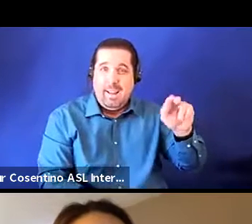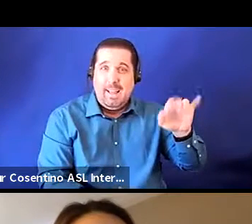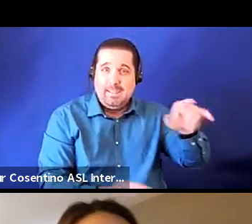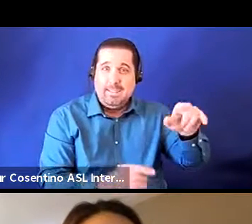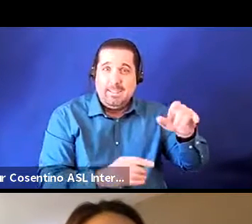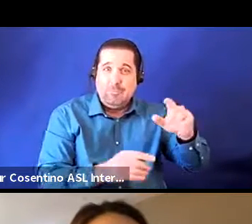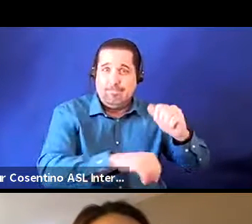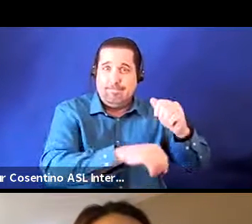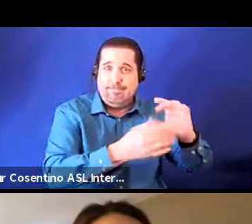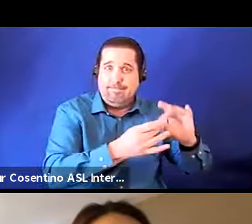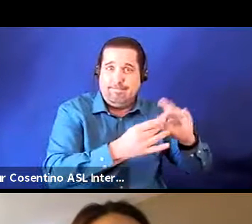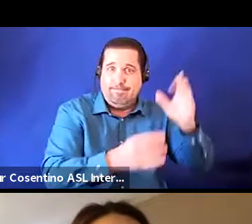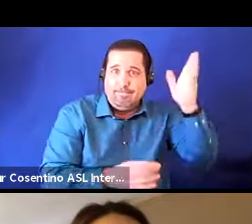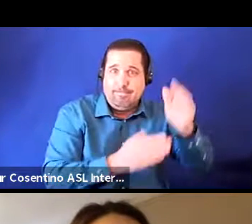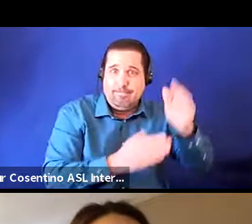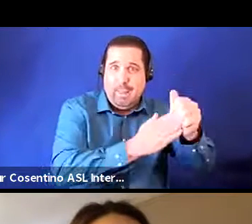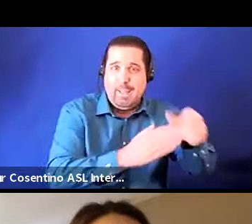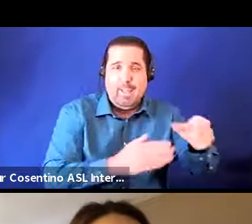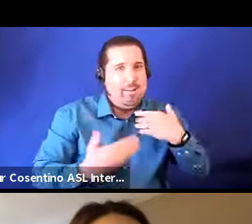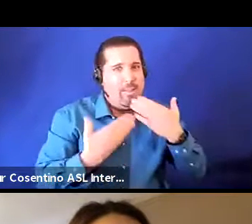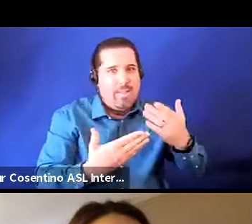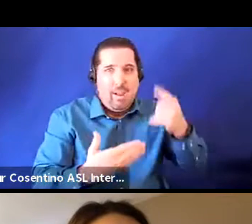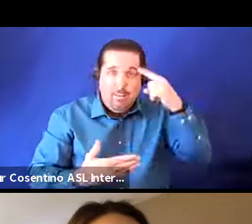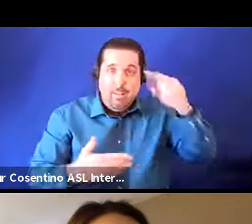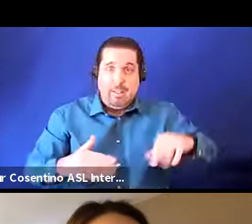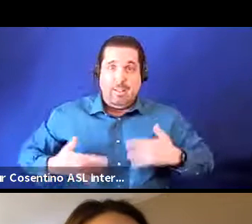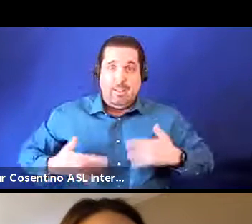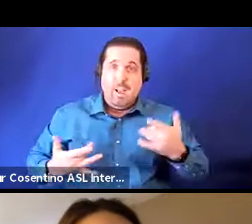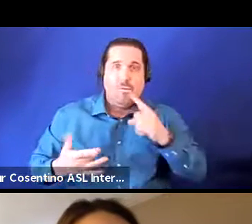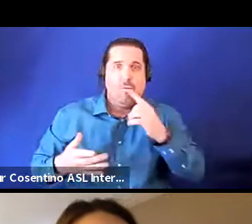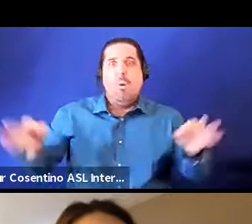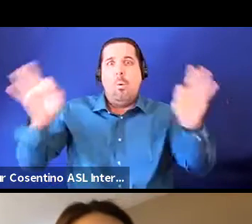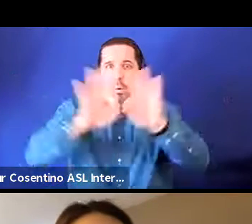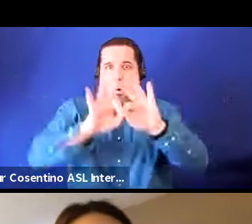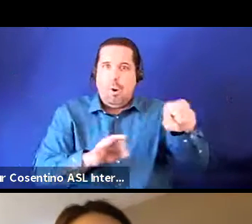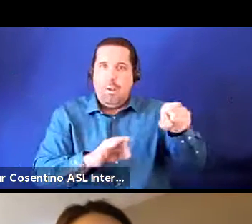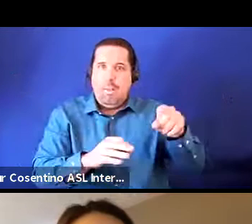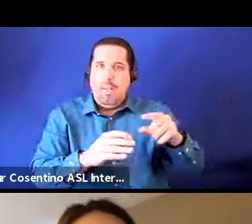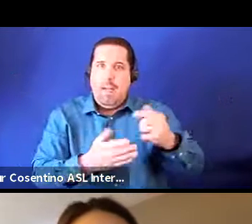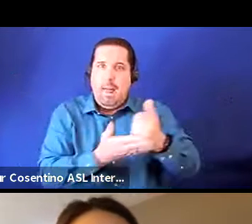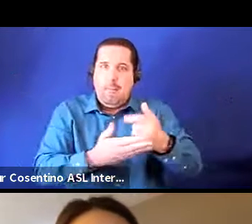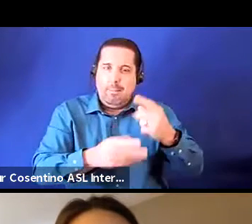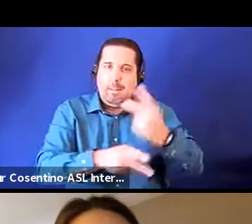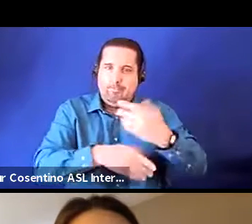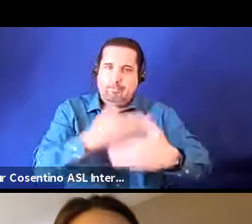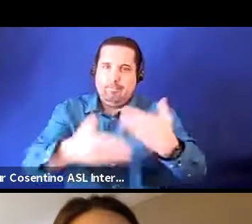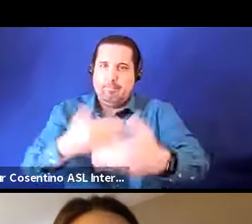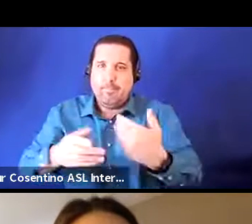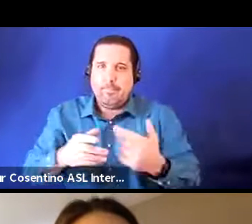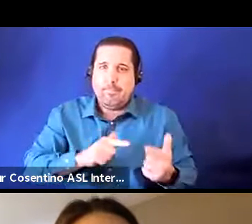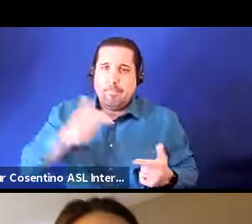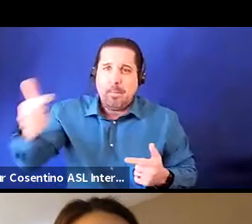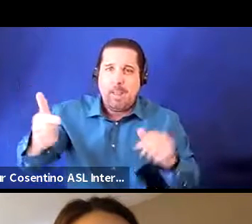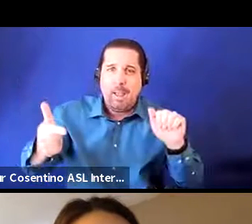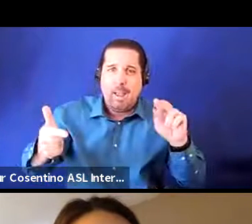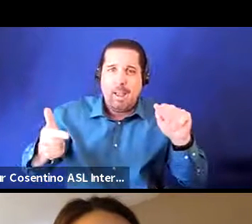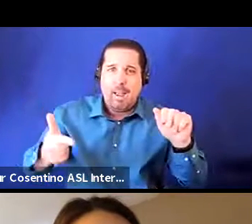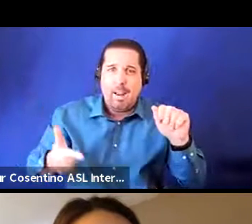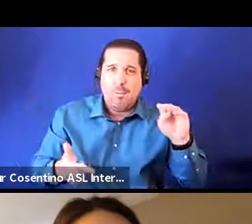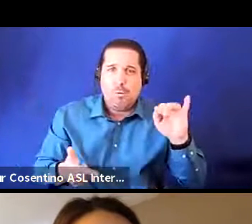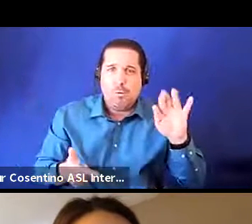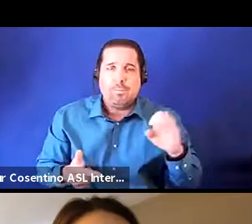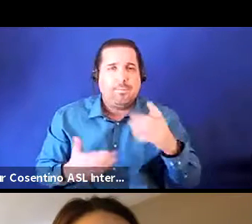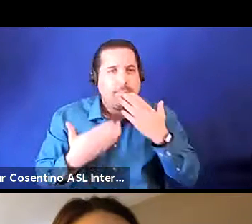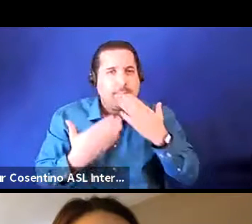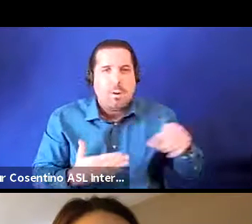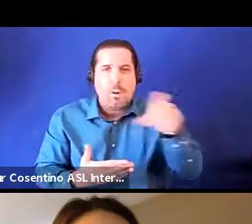Marie. Appreciate you both. Thank you so much for the kind words. It's really an honor to help, serve you guys and